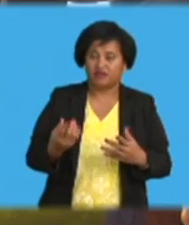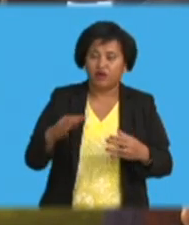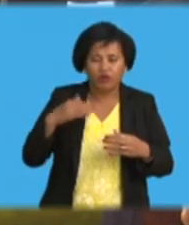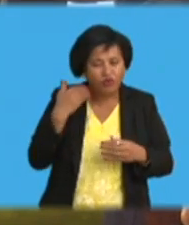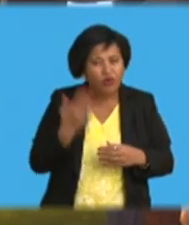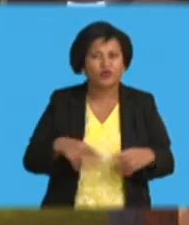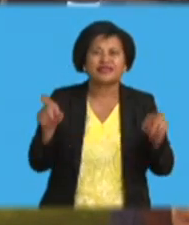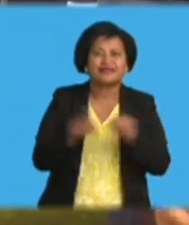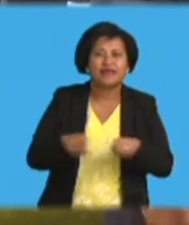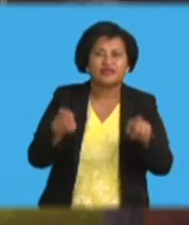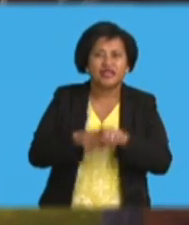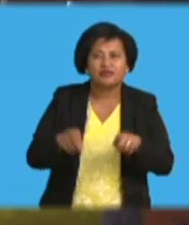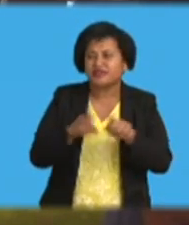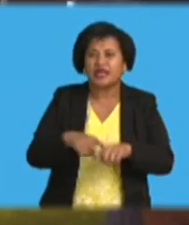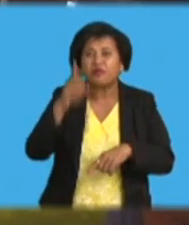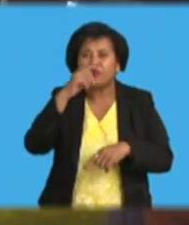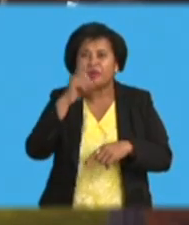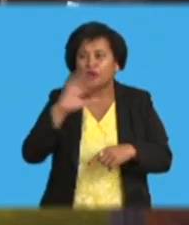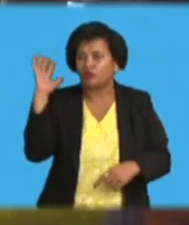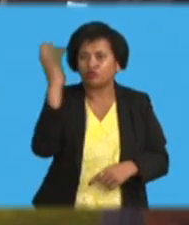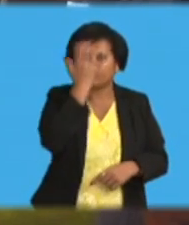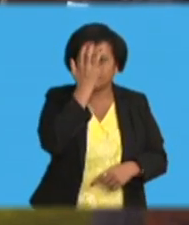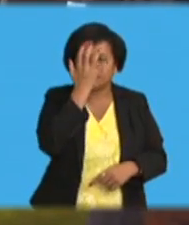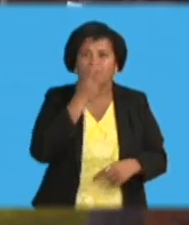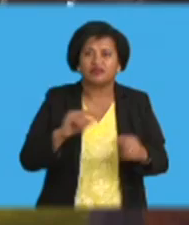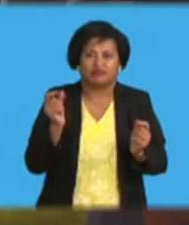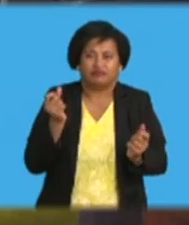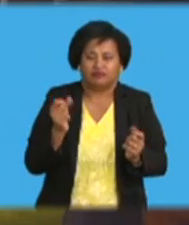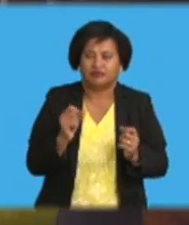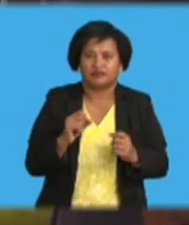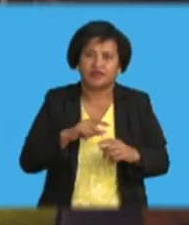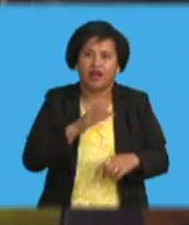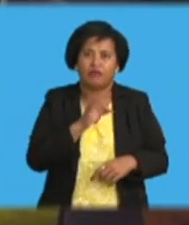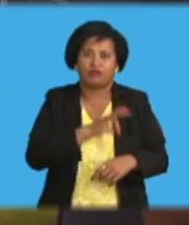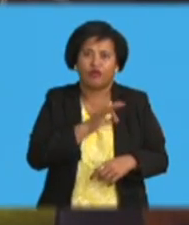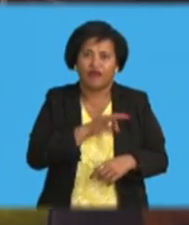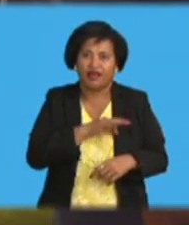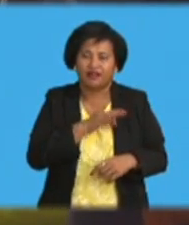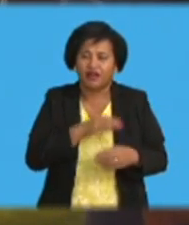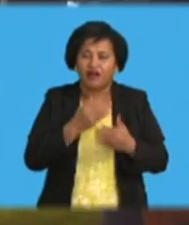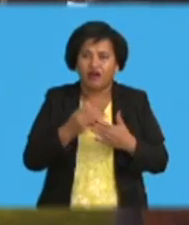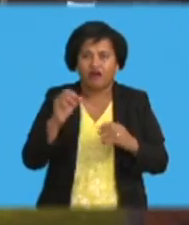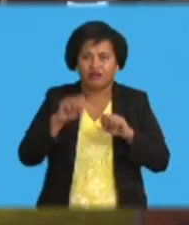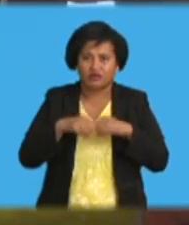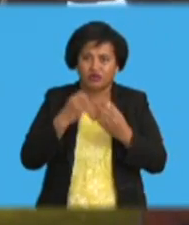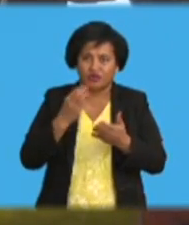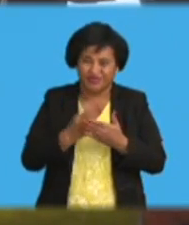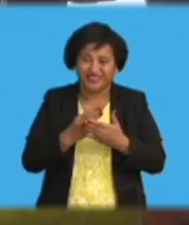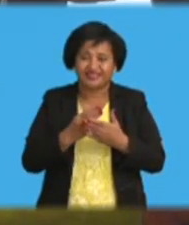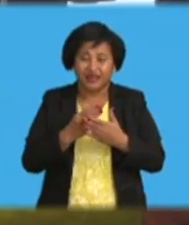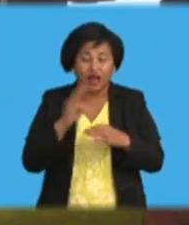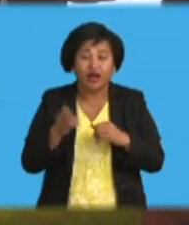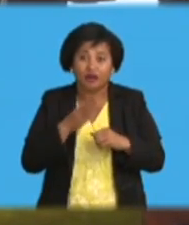same cowards who hide behind the same fake profiles who are putting out these lies and false attacks on social media. We have